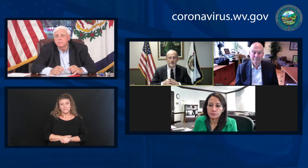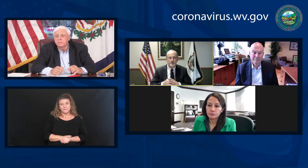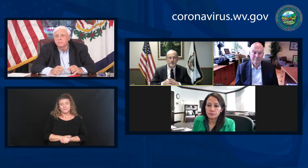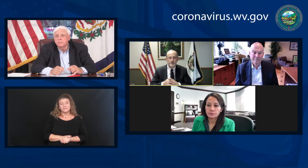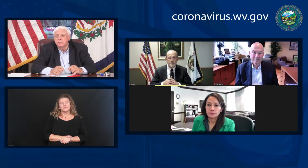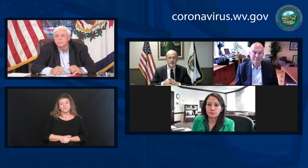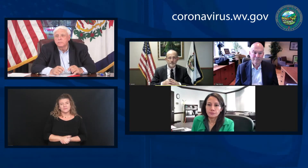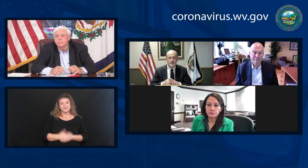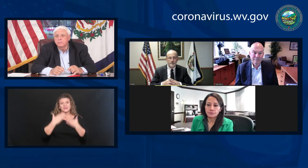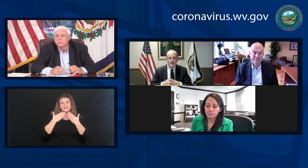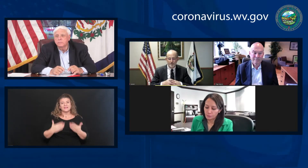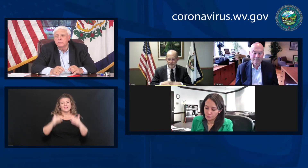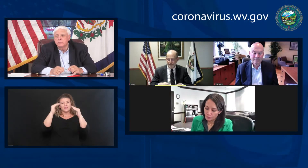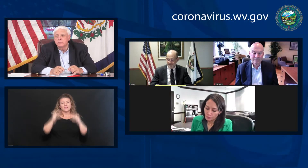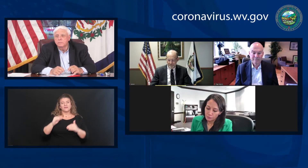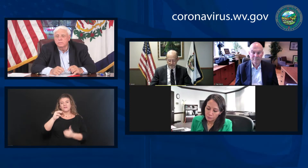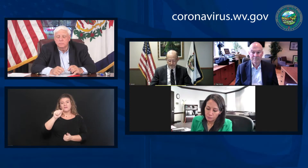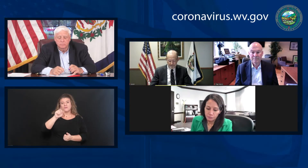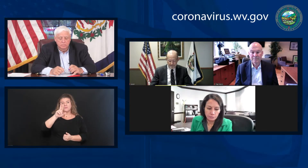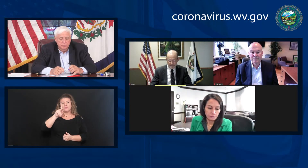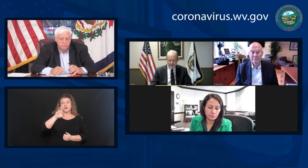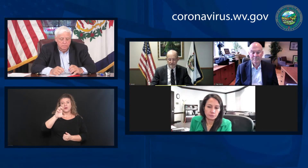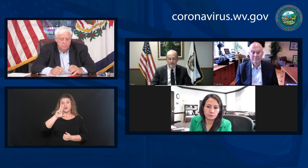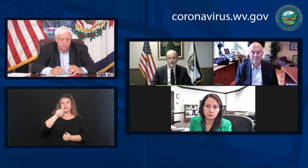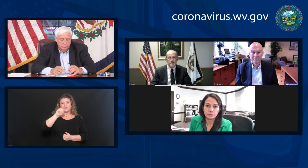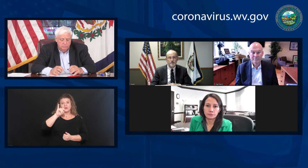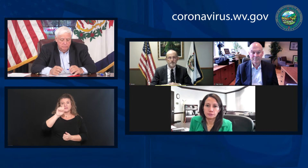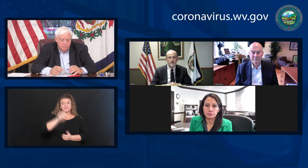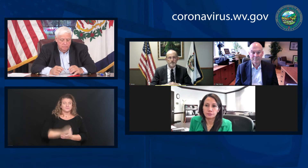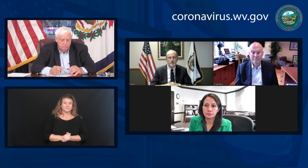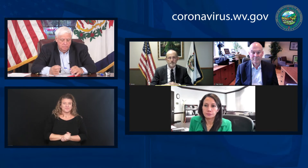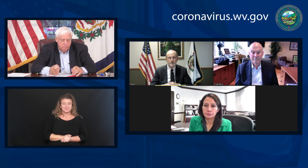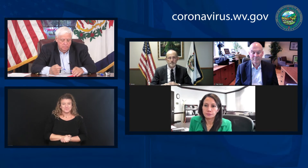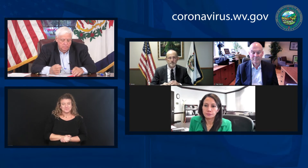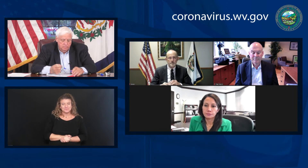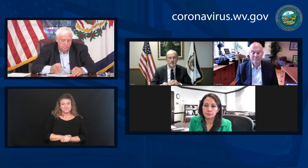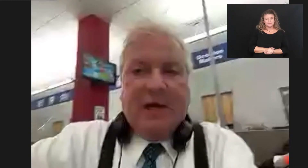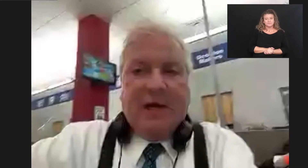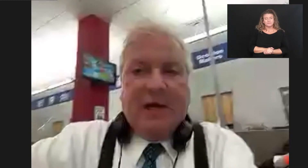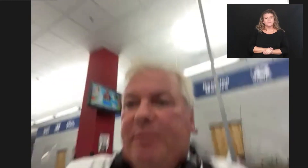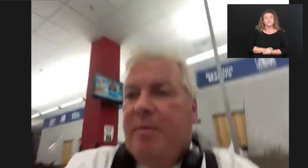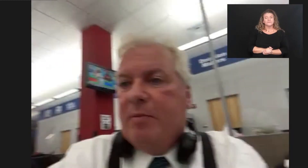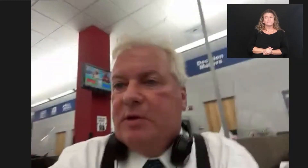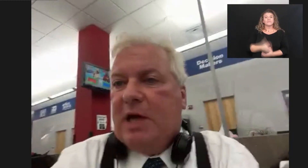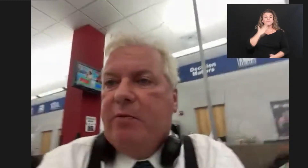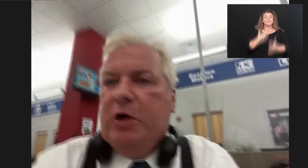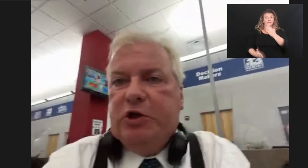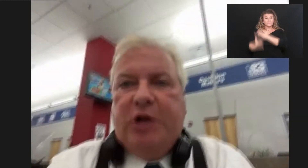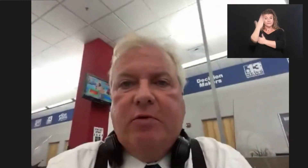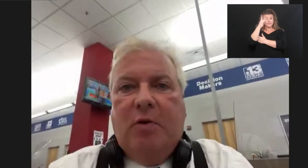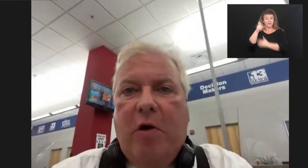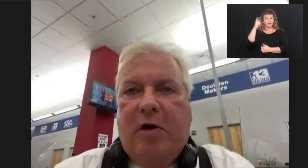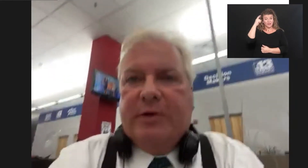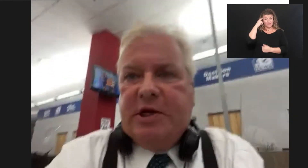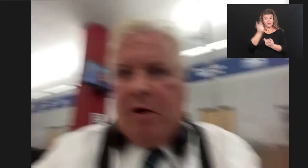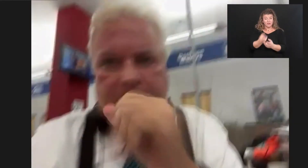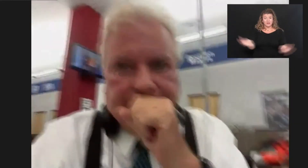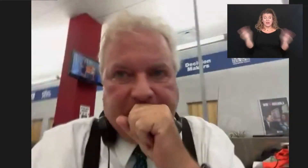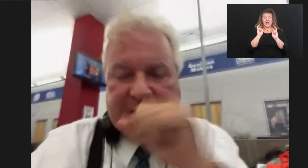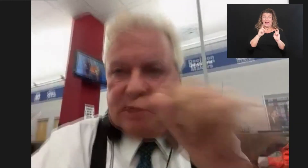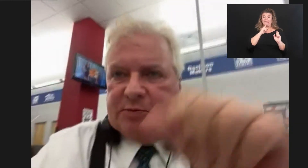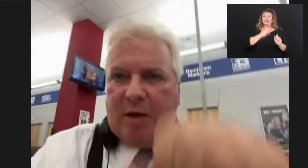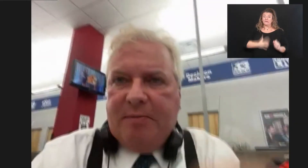All right, thank you, Charles. Next to Mark Curtis with Next Star Media. Good morning, Governor and cabinet members. I wish General Hoyer was